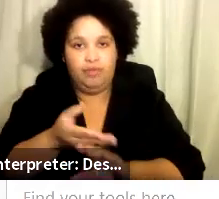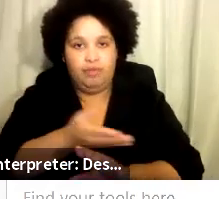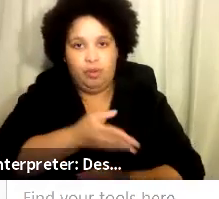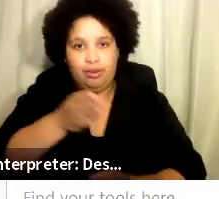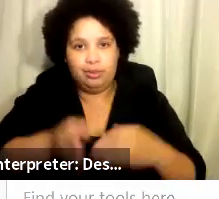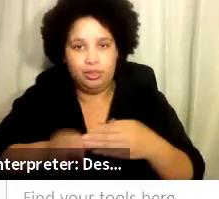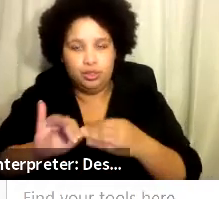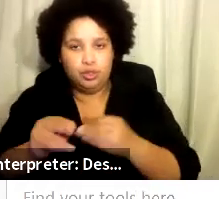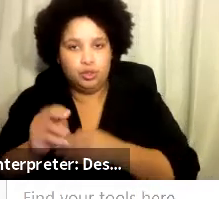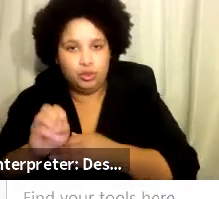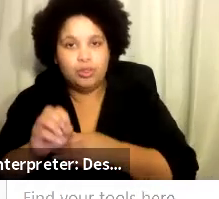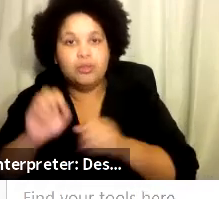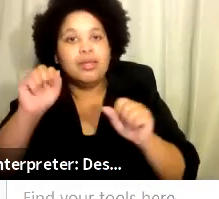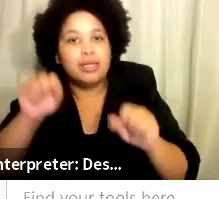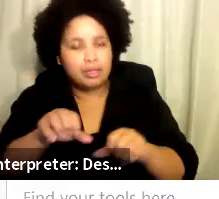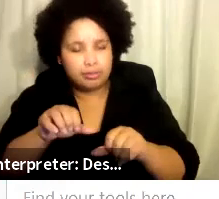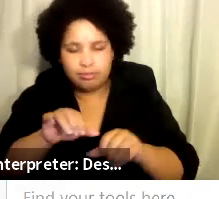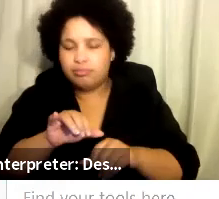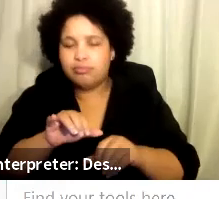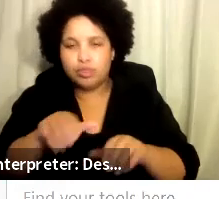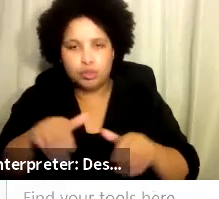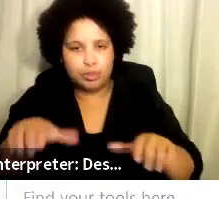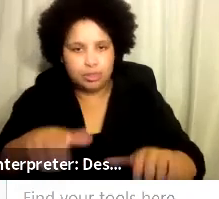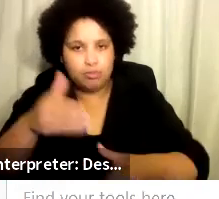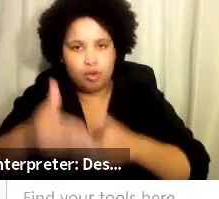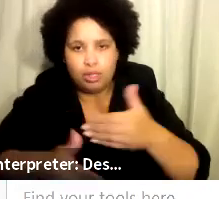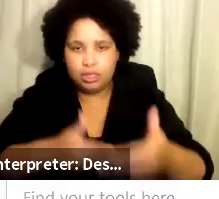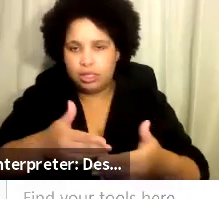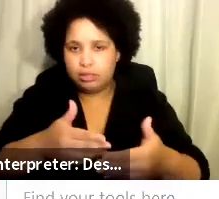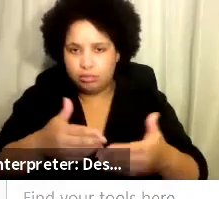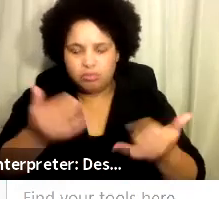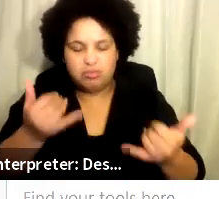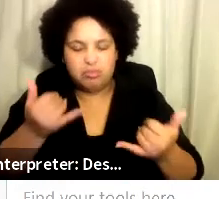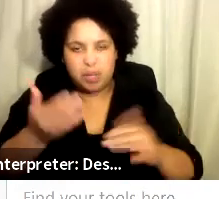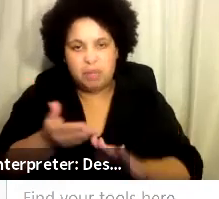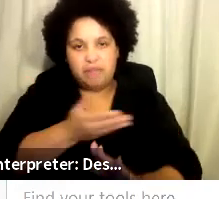are also able to do the same process for your child to start sooner than August.